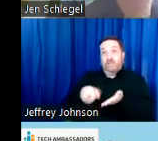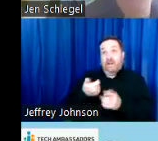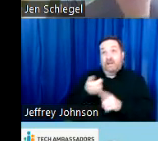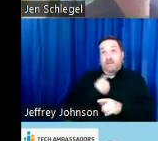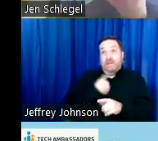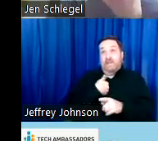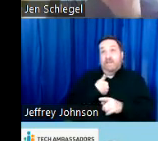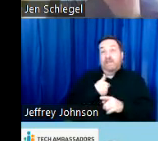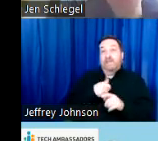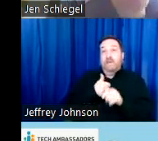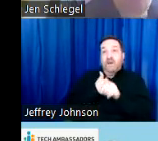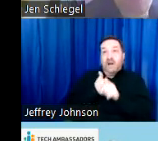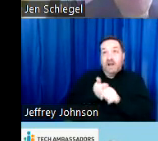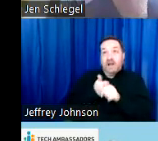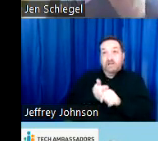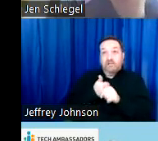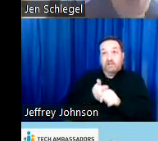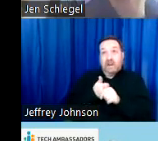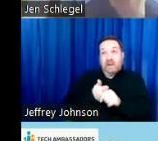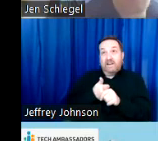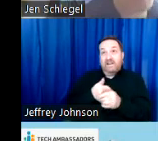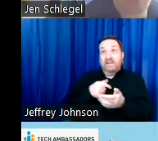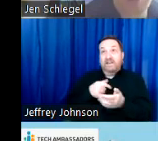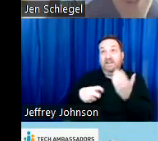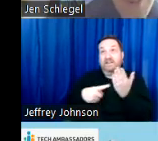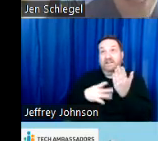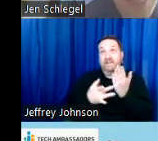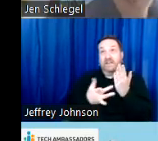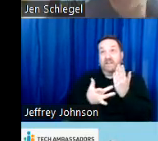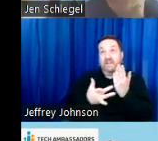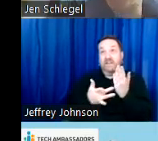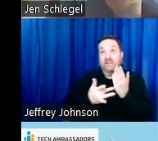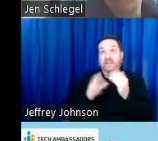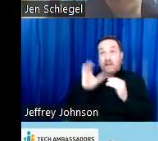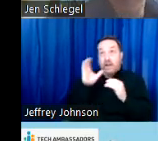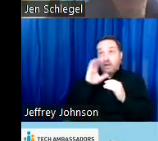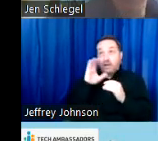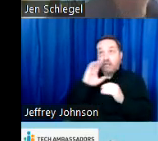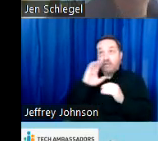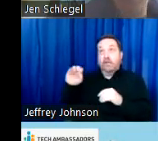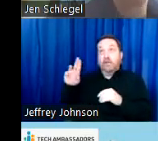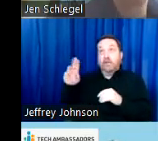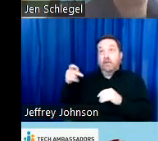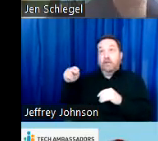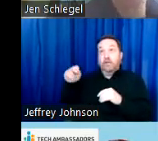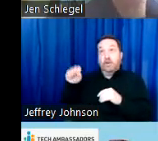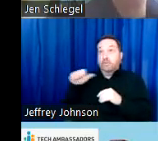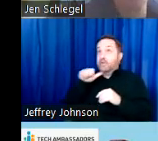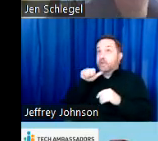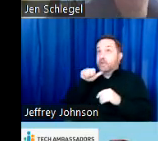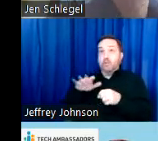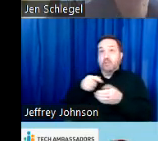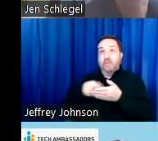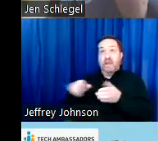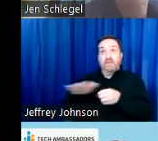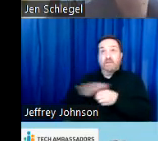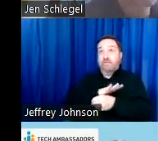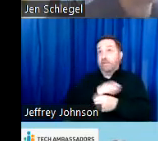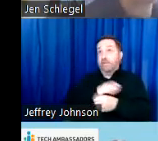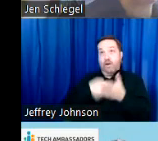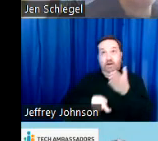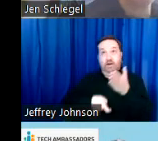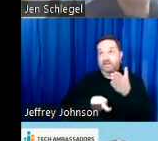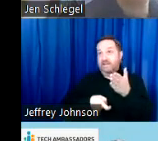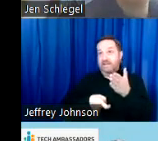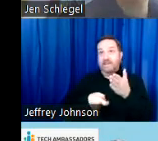track technologies that I want to try all year round for coupons. So I rarely pay the full amount for anything. So I'm very